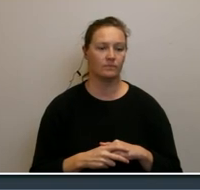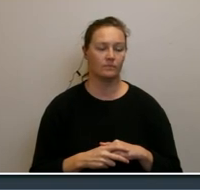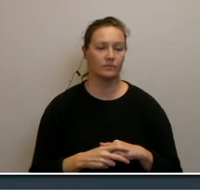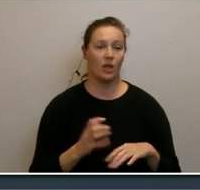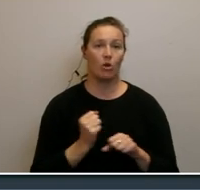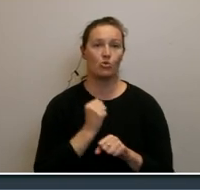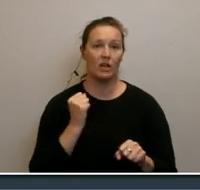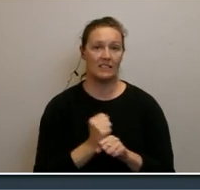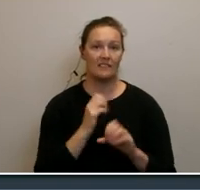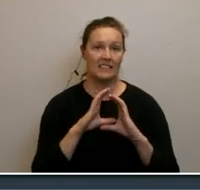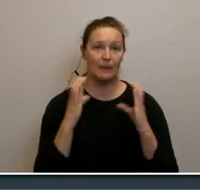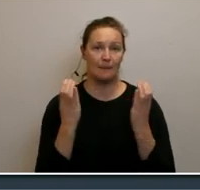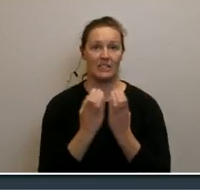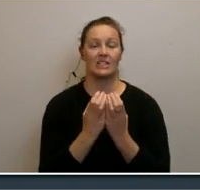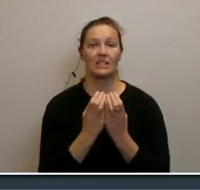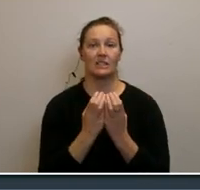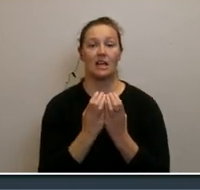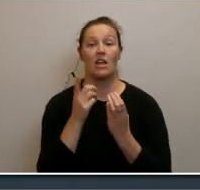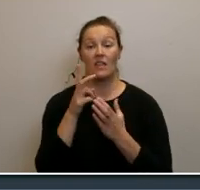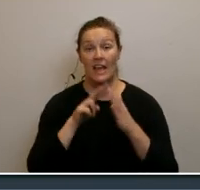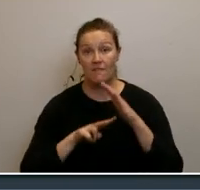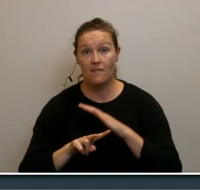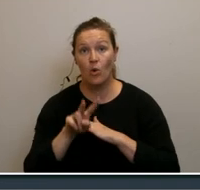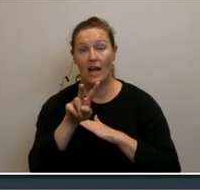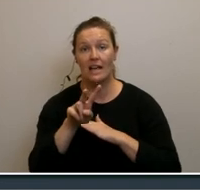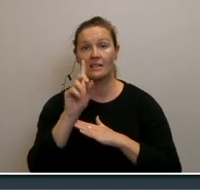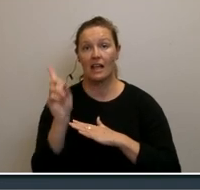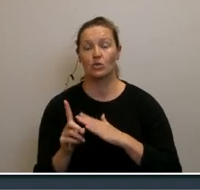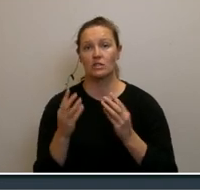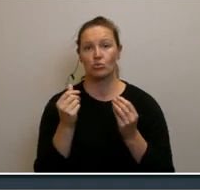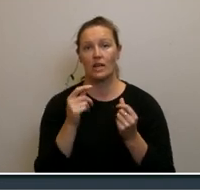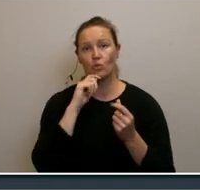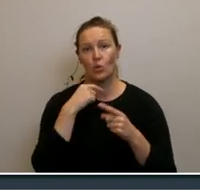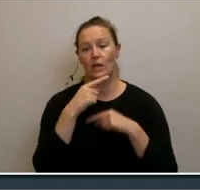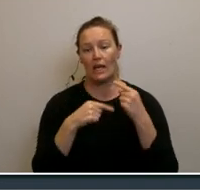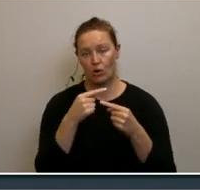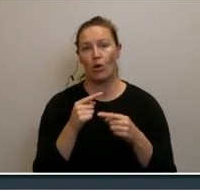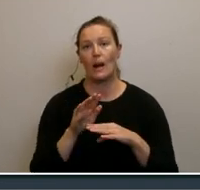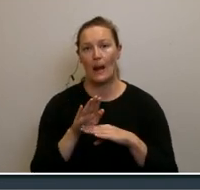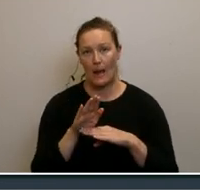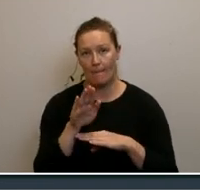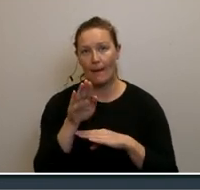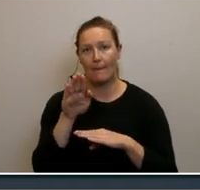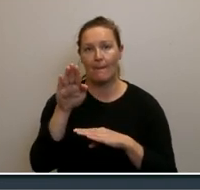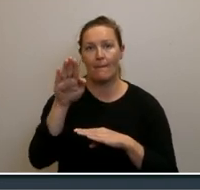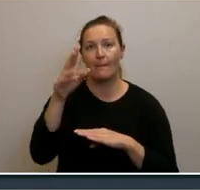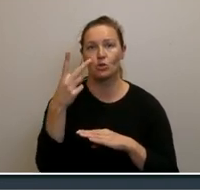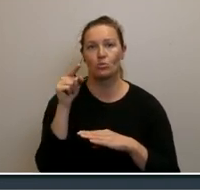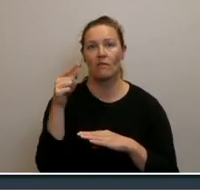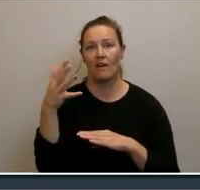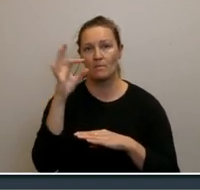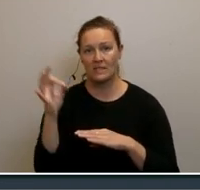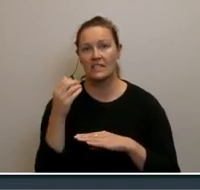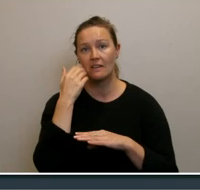Productivity Commission is forecasting that electricity prices will continue increasing at this